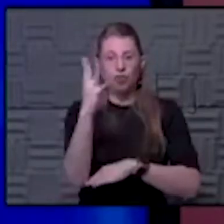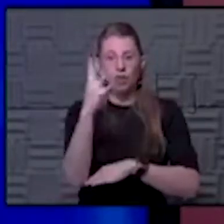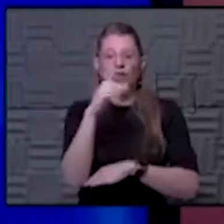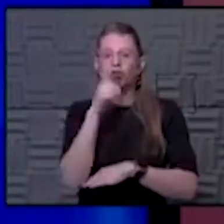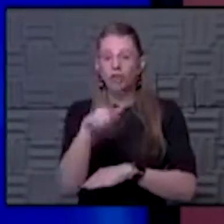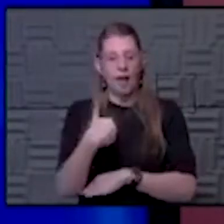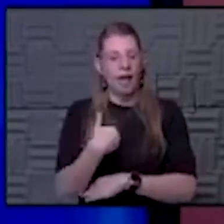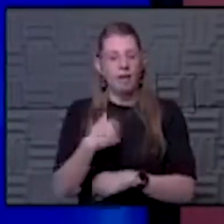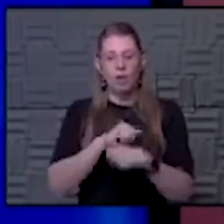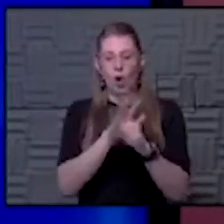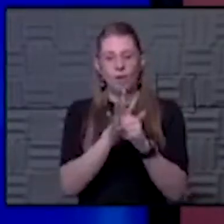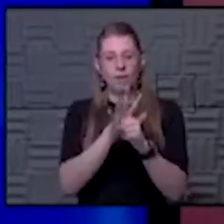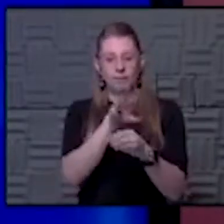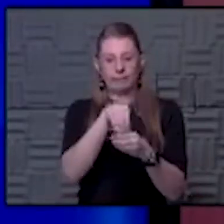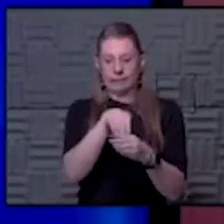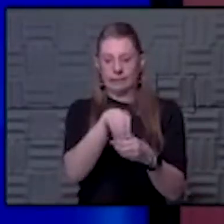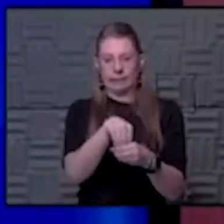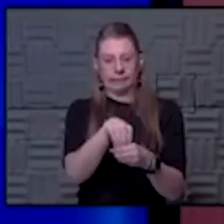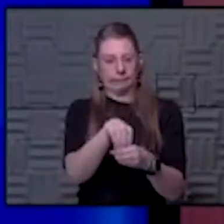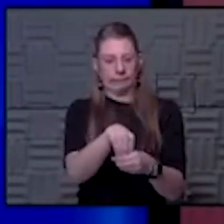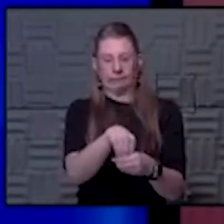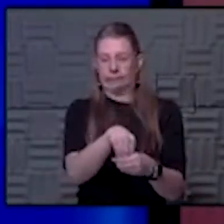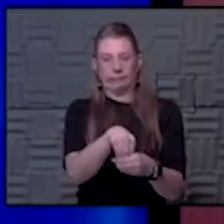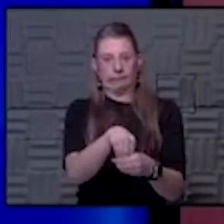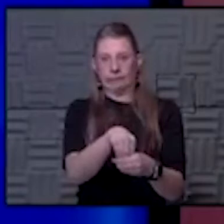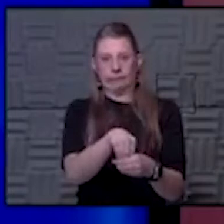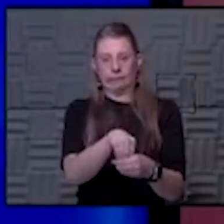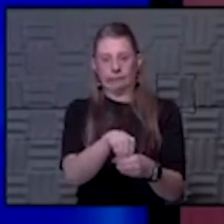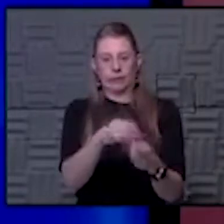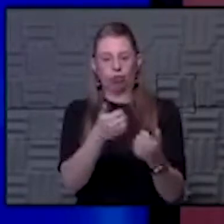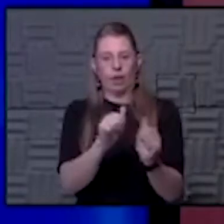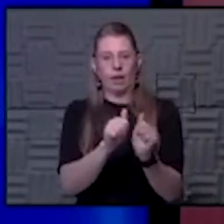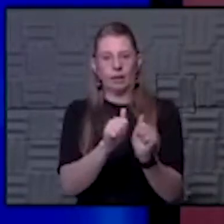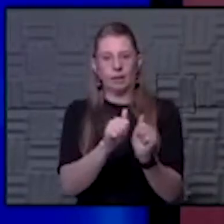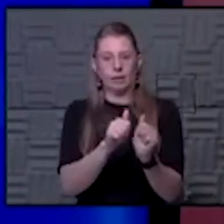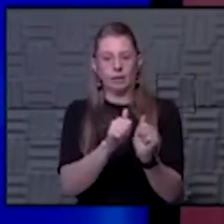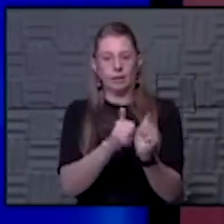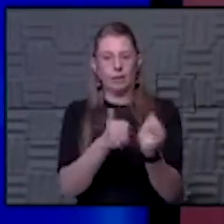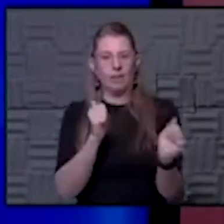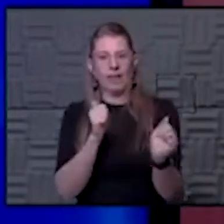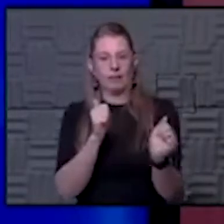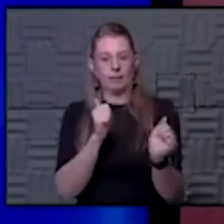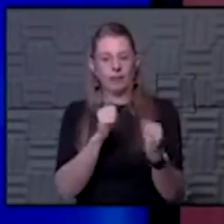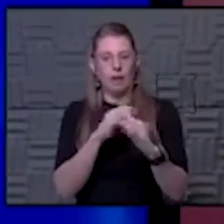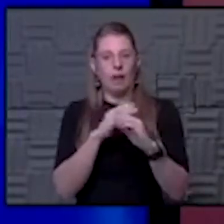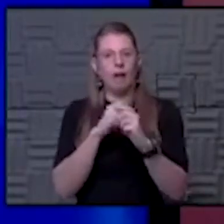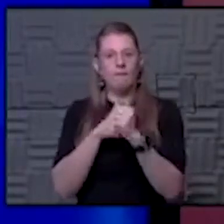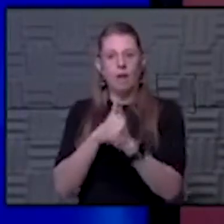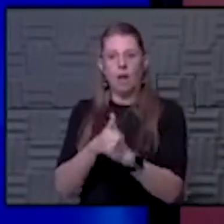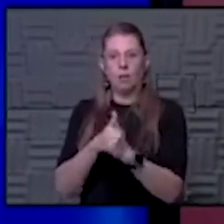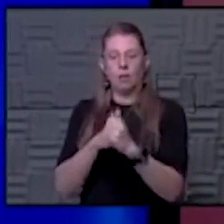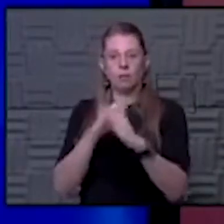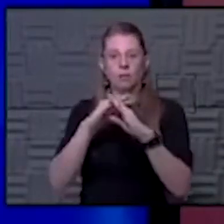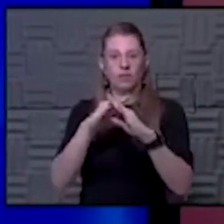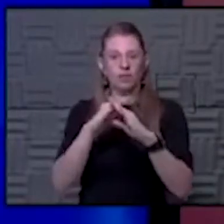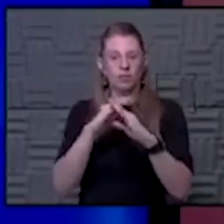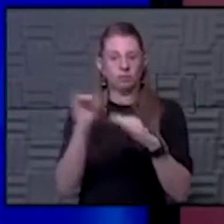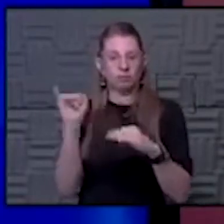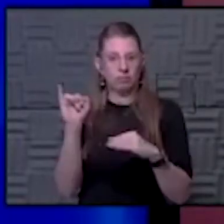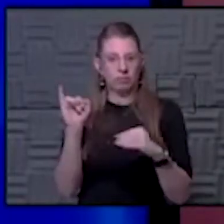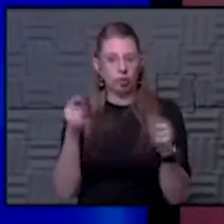have COVID-19 in it. So make sure you try and prevent and follow the pillars of infection control. Other questions from